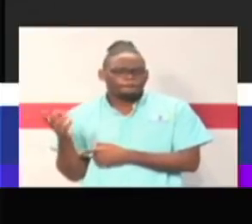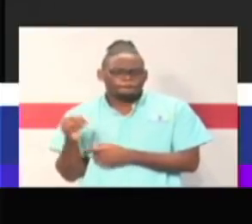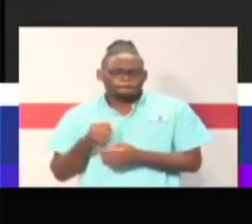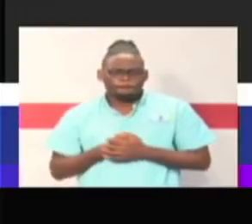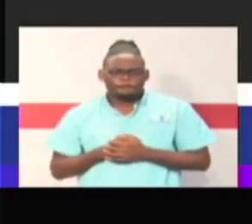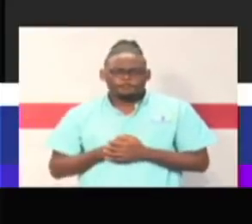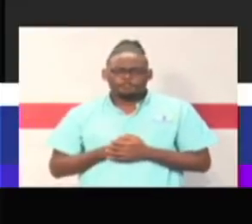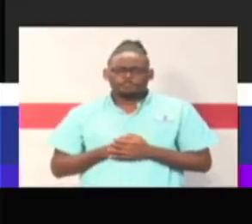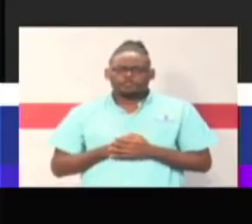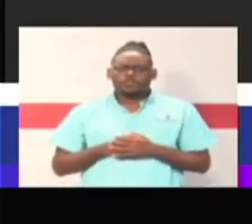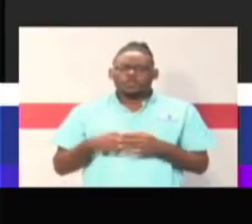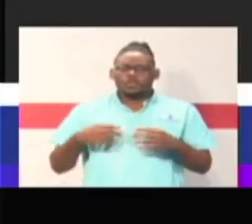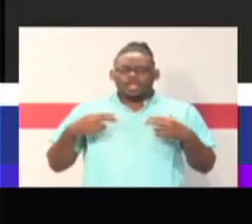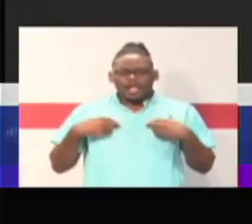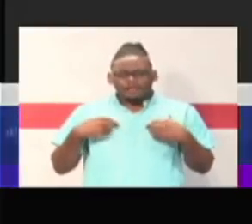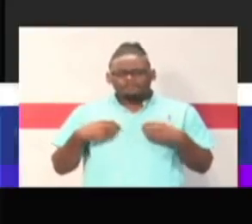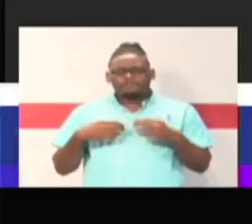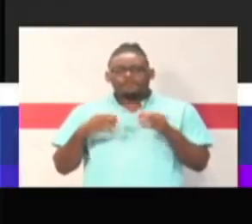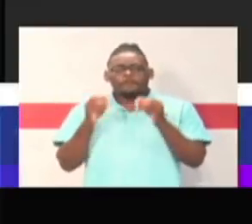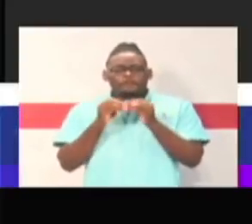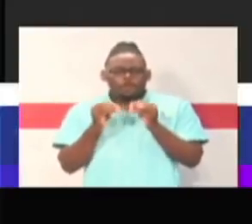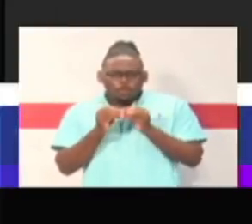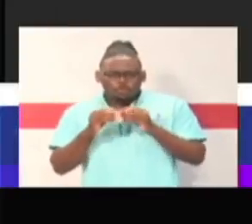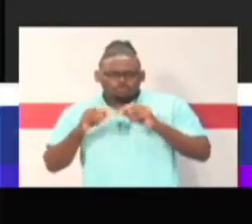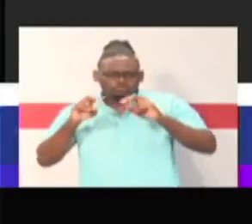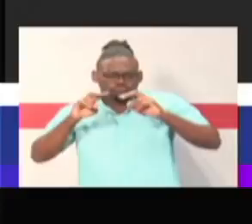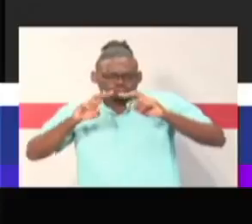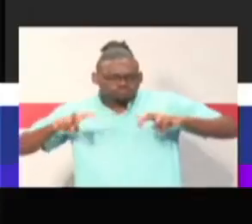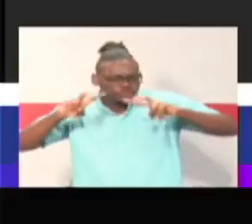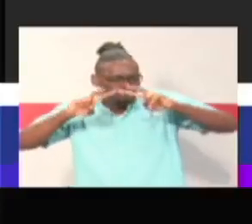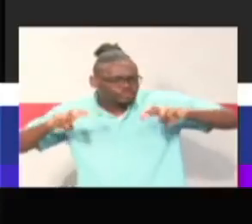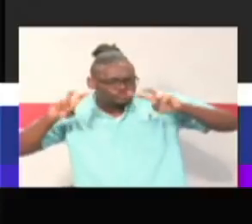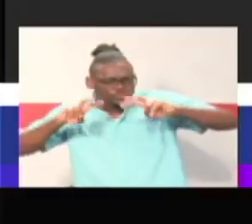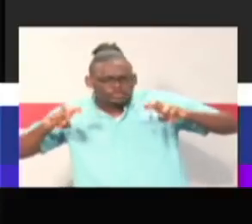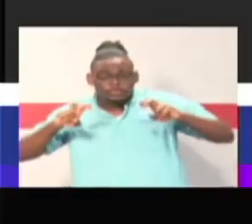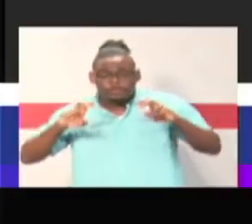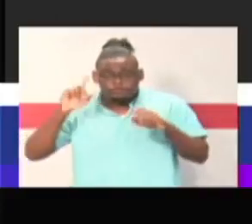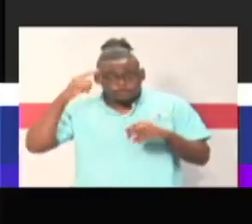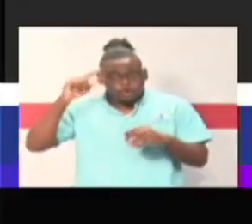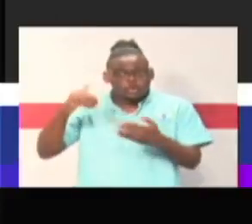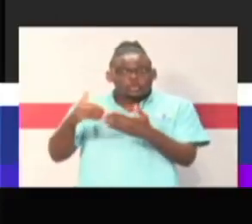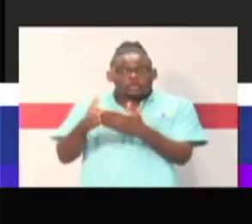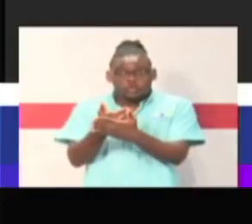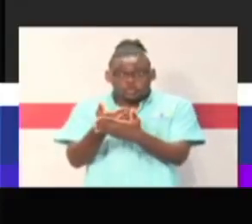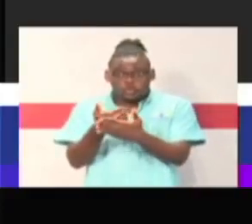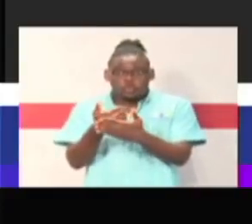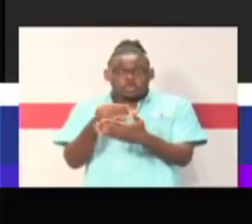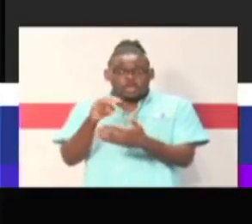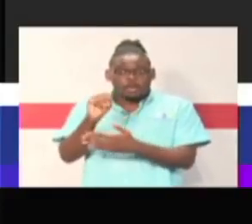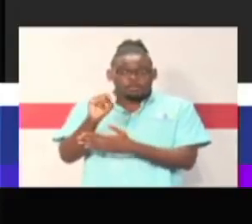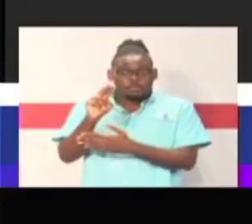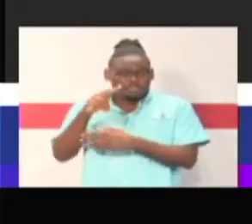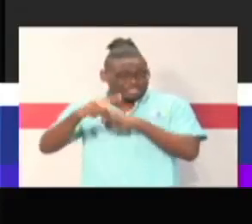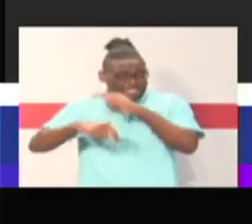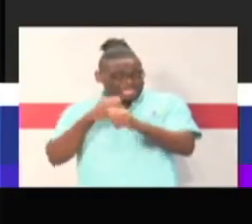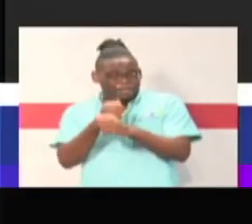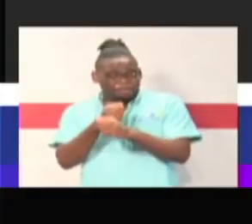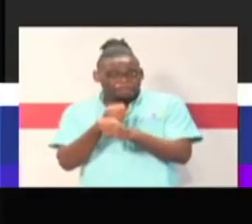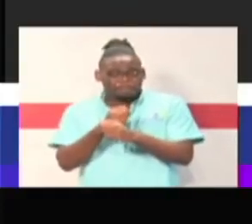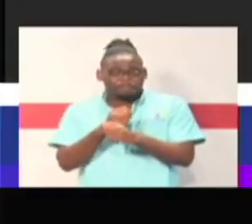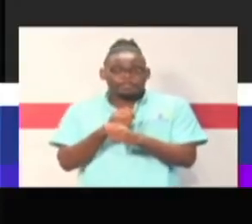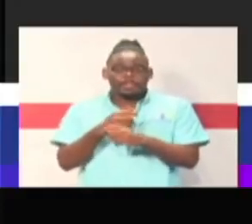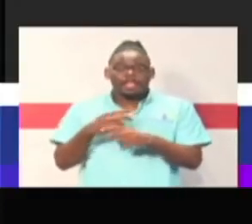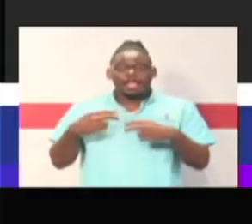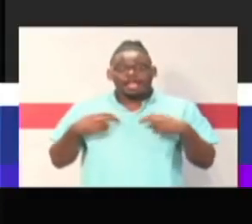virus surveillance to look at the possibility of the new MU variant possibly reaching us, and do we have any idea as to